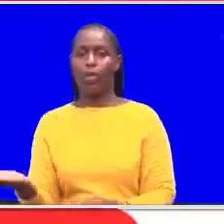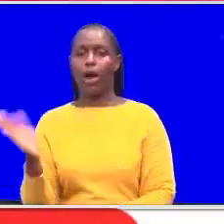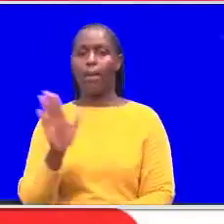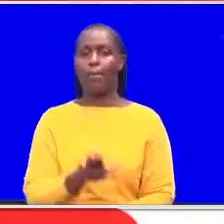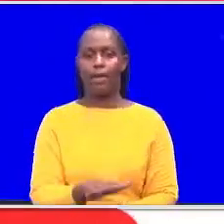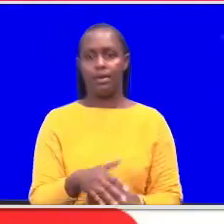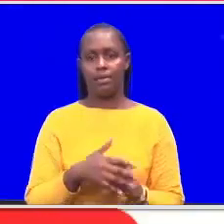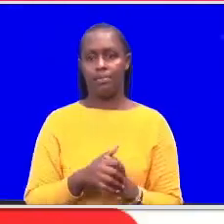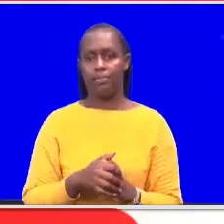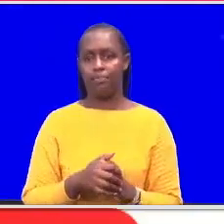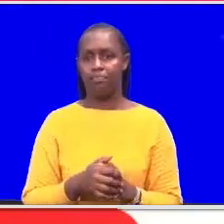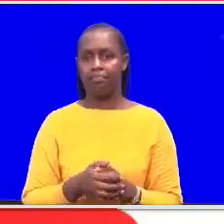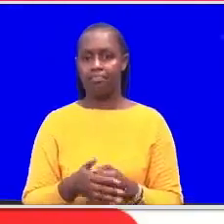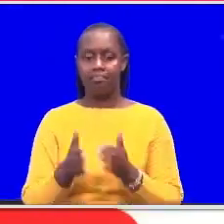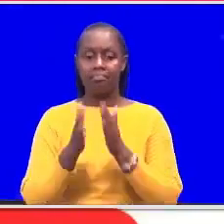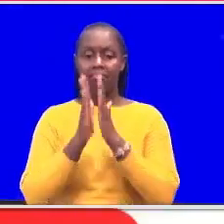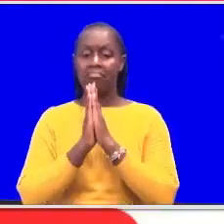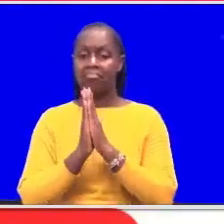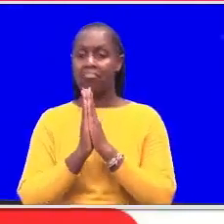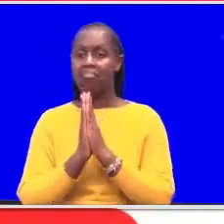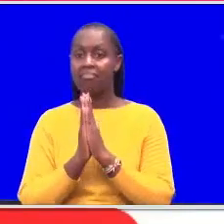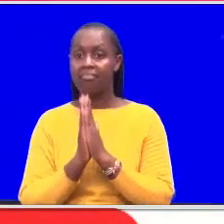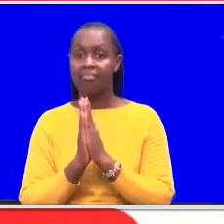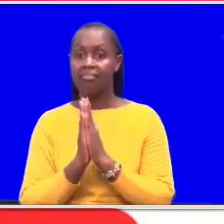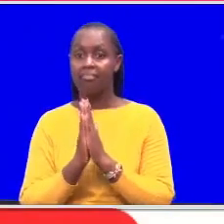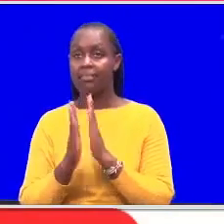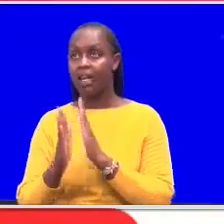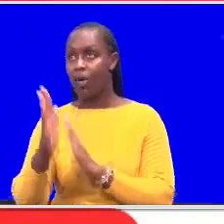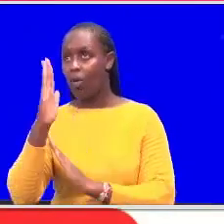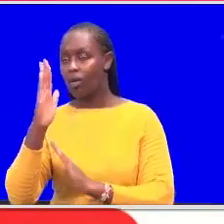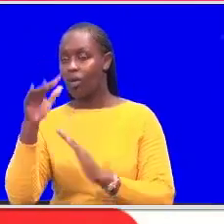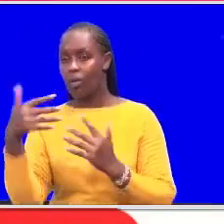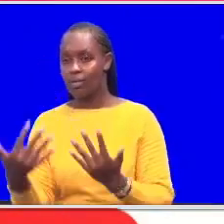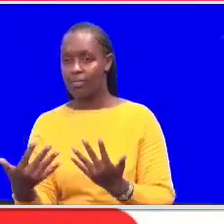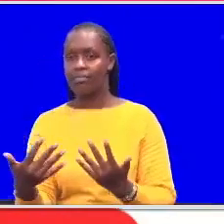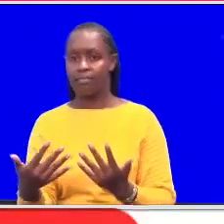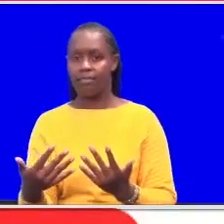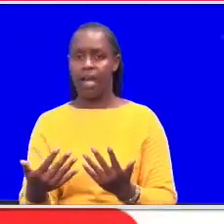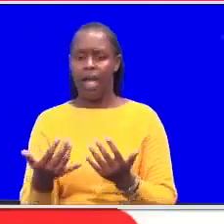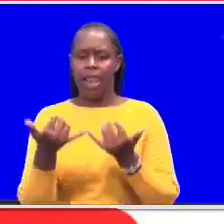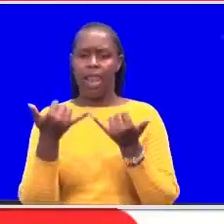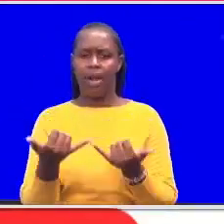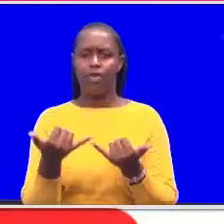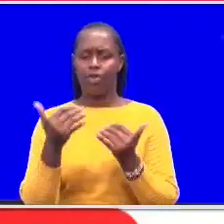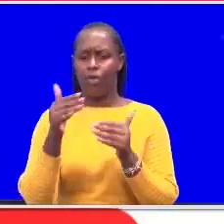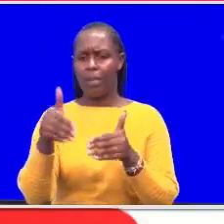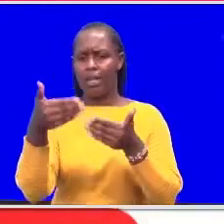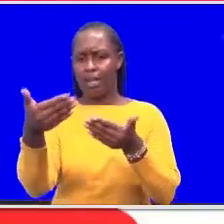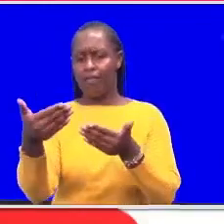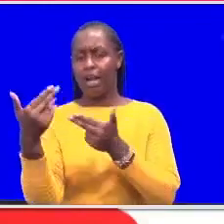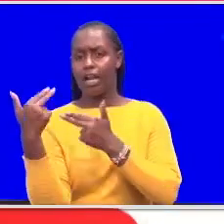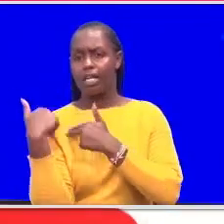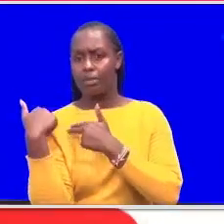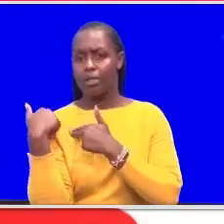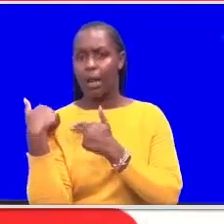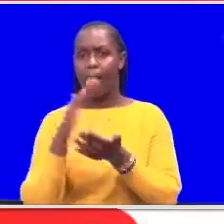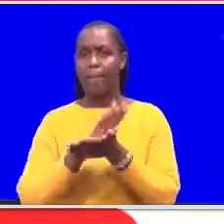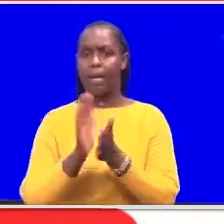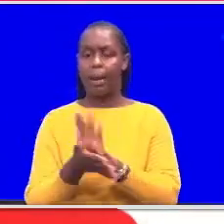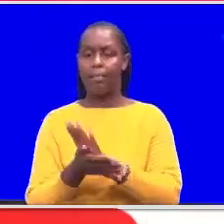And I pray to God that the rod that you have been given becomes like that one of